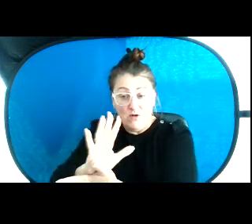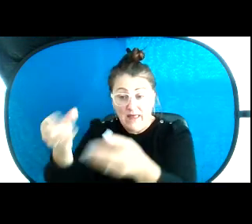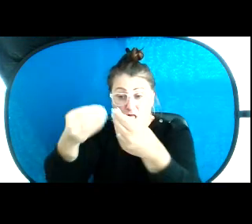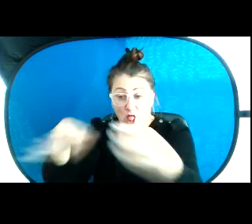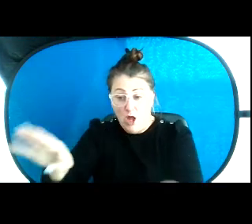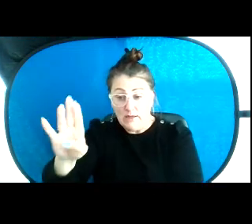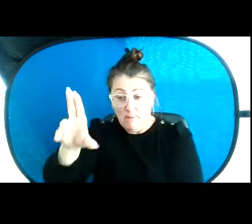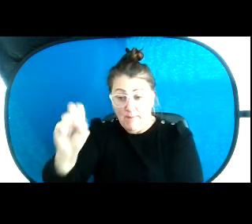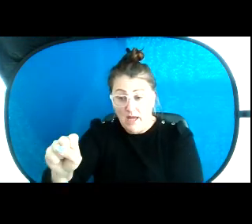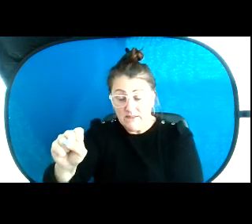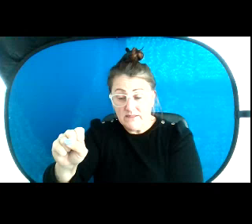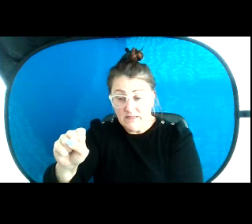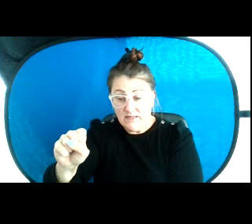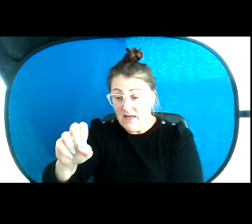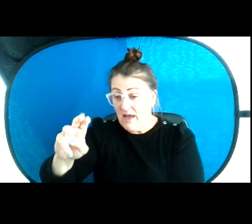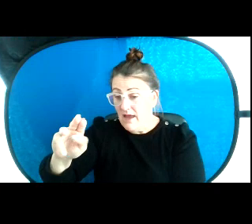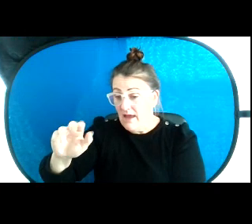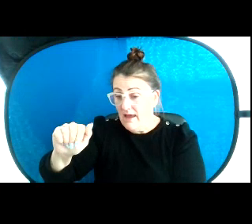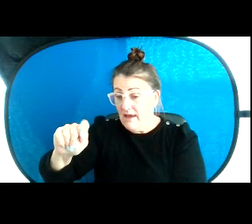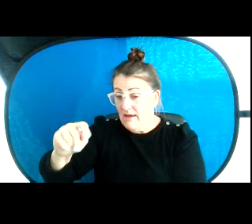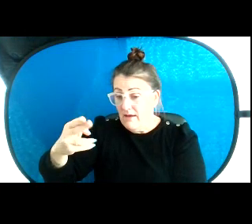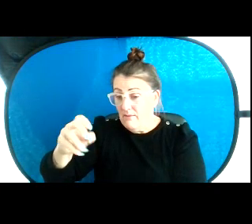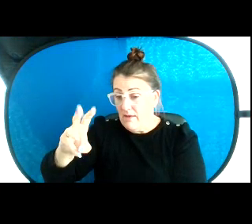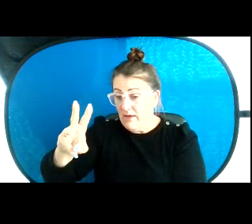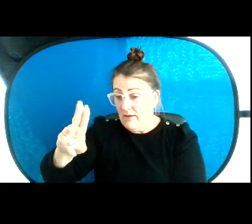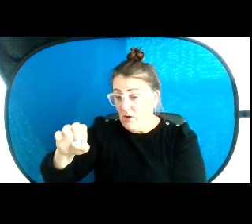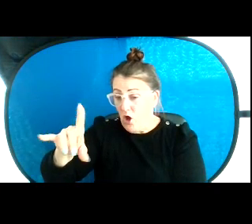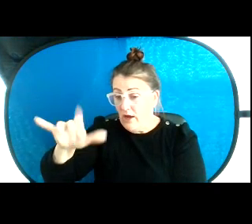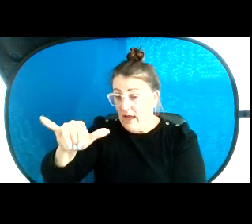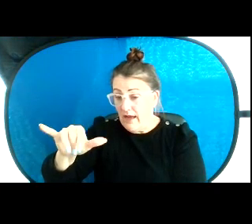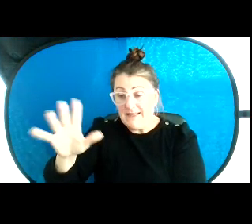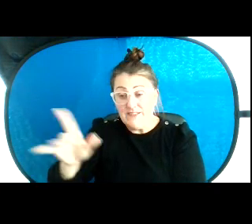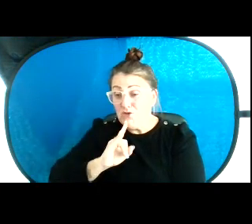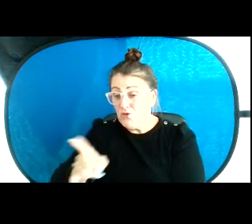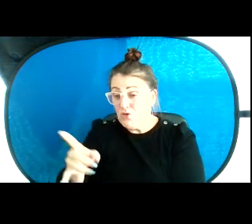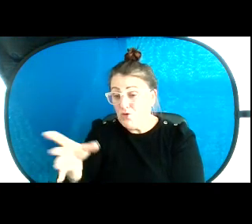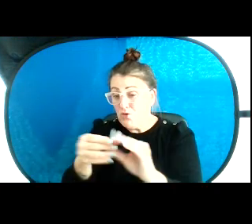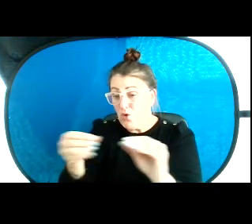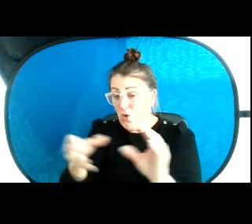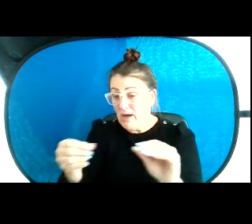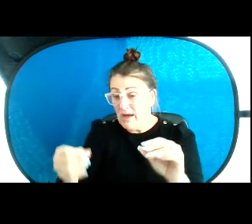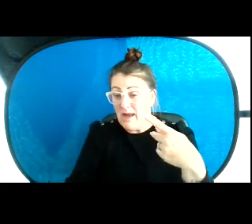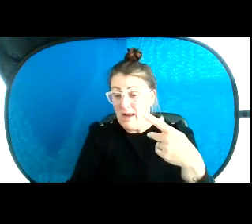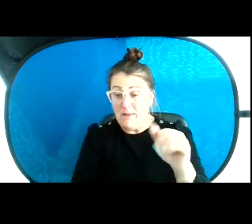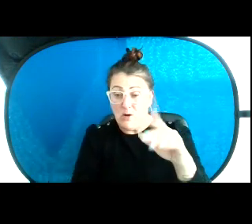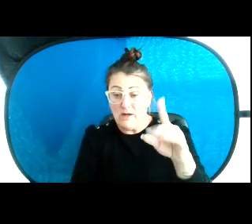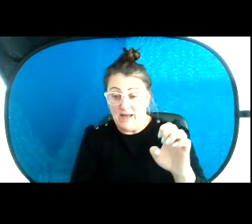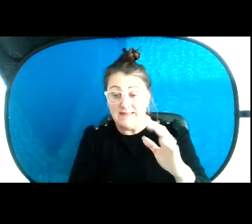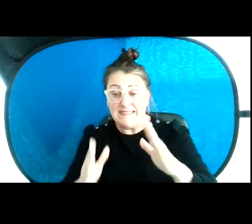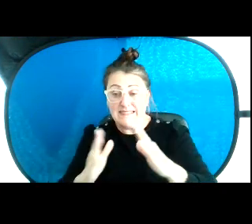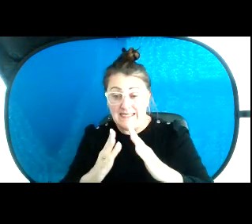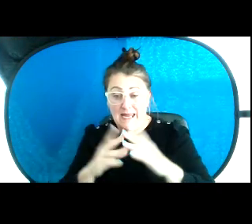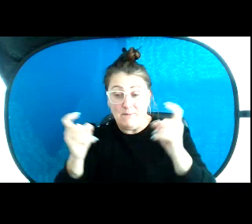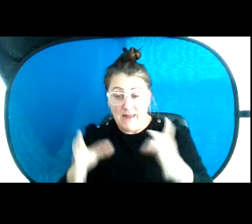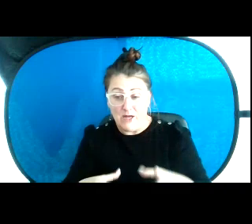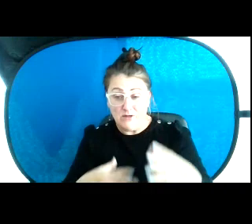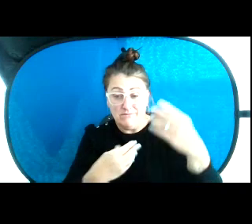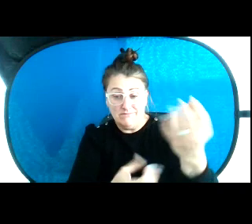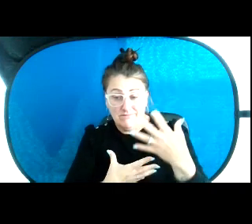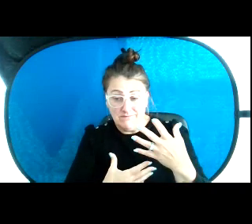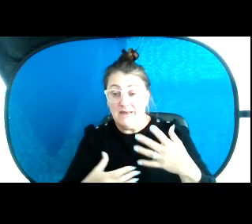Matthew McConaughey, it's the true story of Paradise. And the city manager did tell us that even though usually